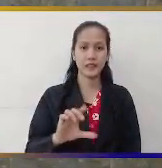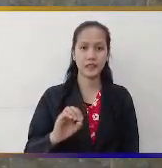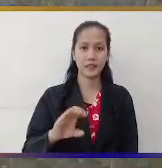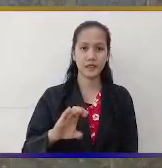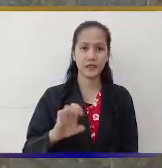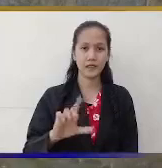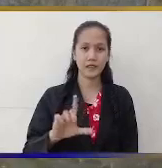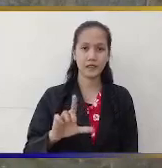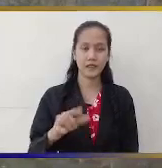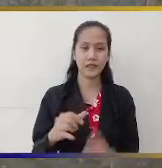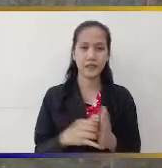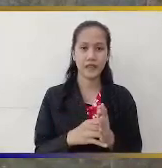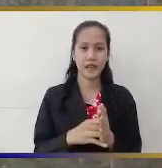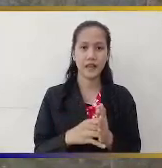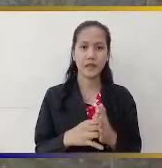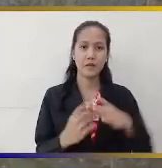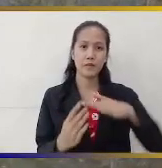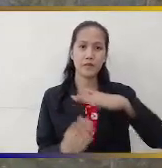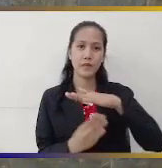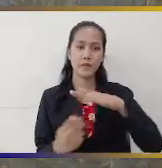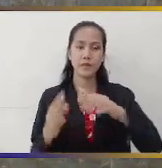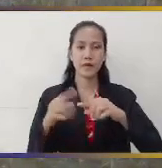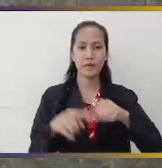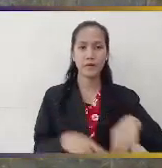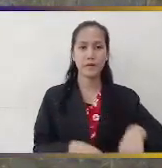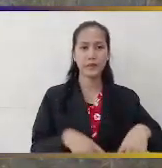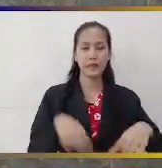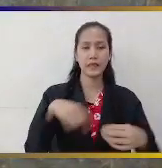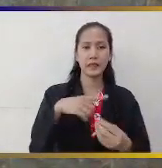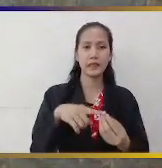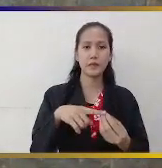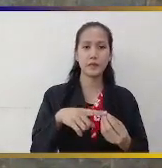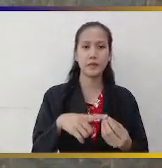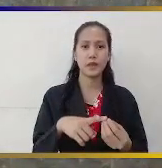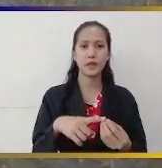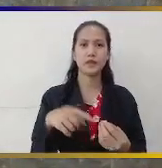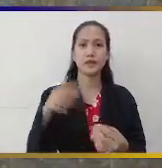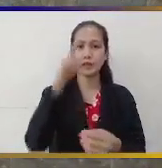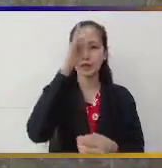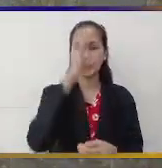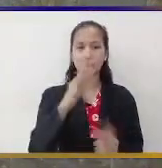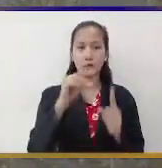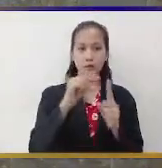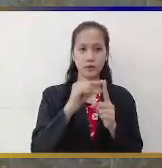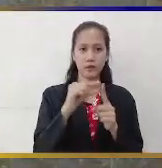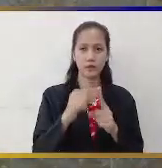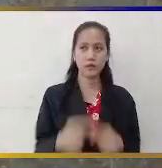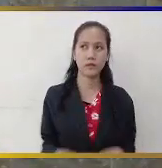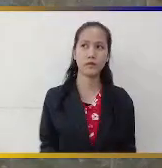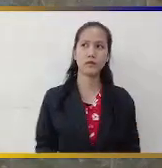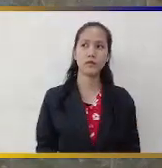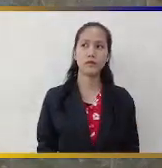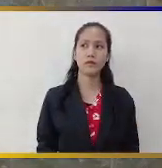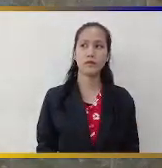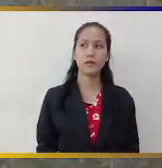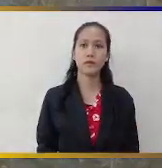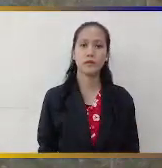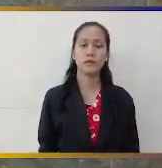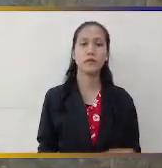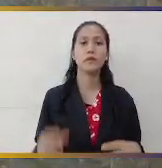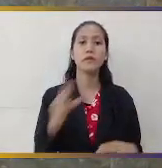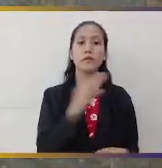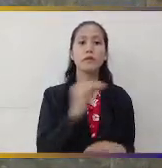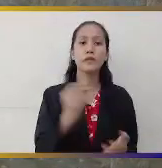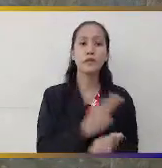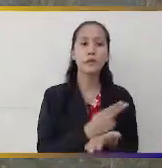based upon the foundation of God's word. It's a local church with a strong man of God, other men of God backing him up, and the Holy